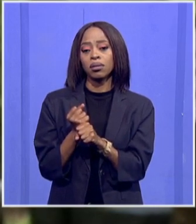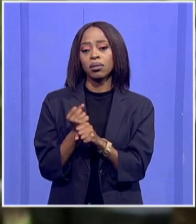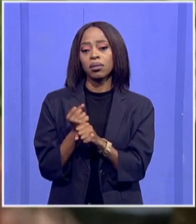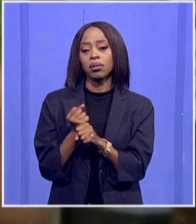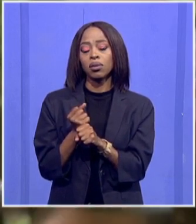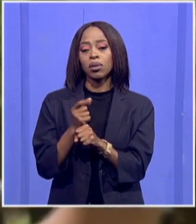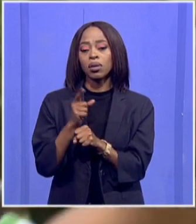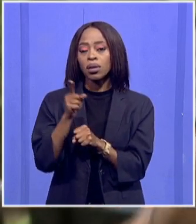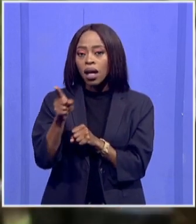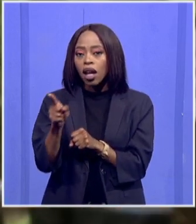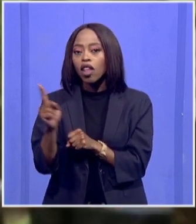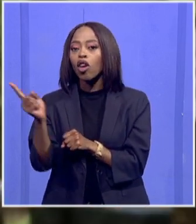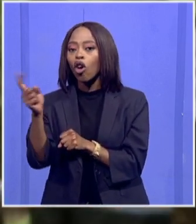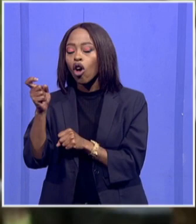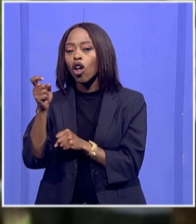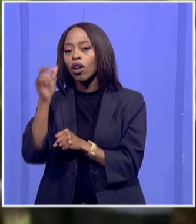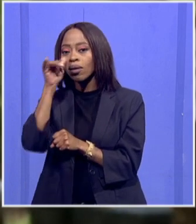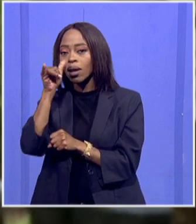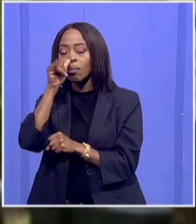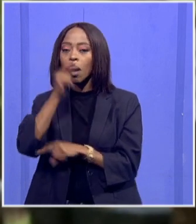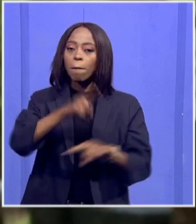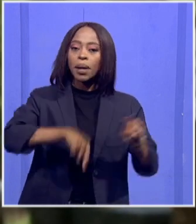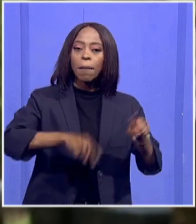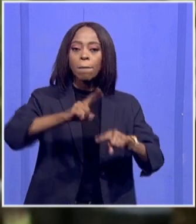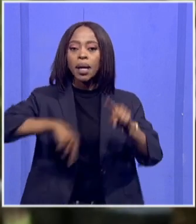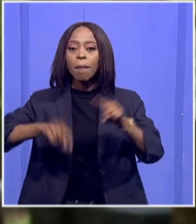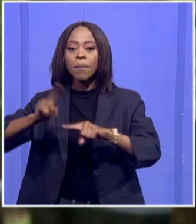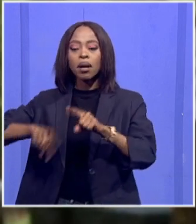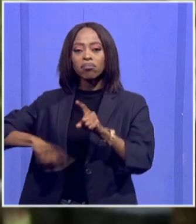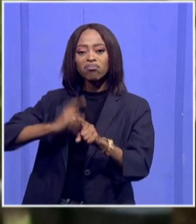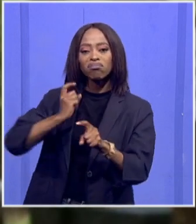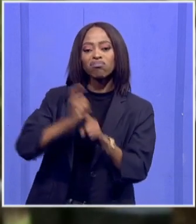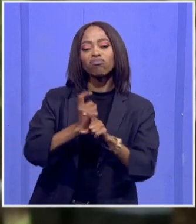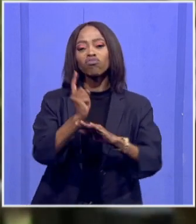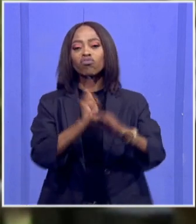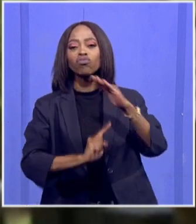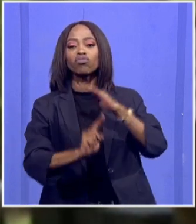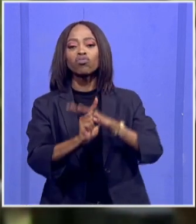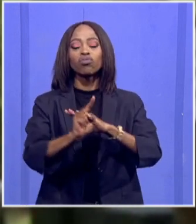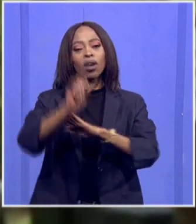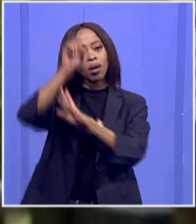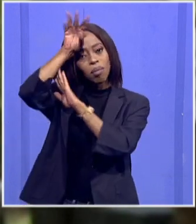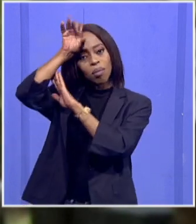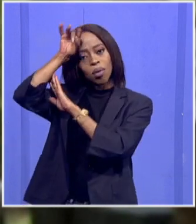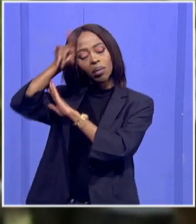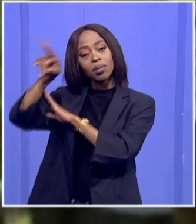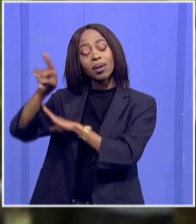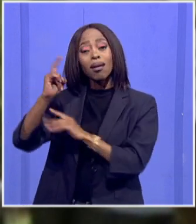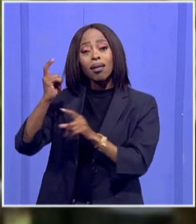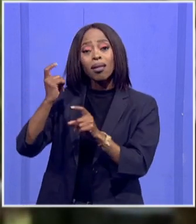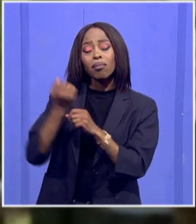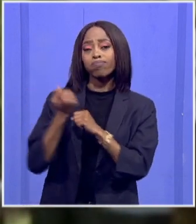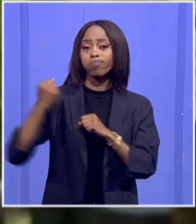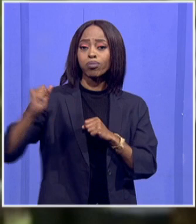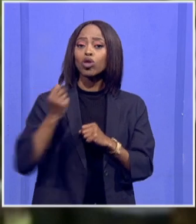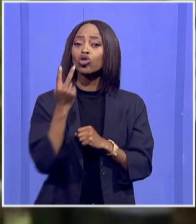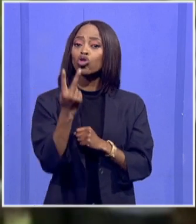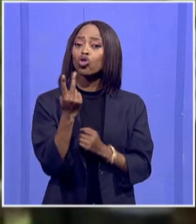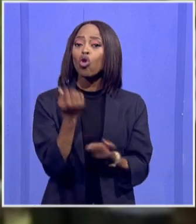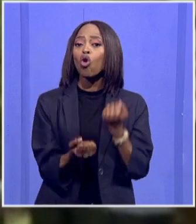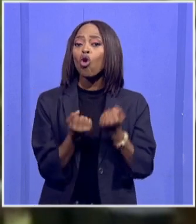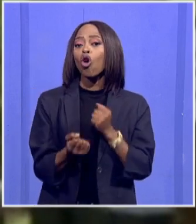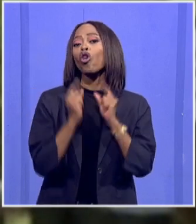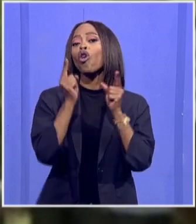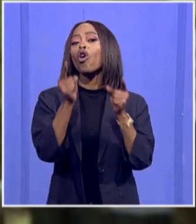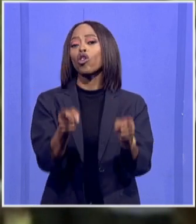here, not allowing them to really visit the mine. They are in contempt of 2 court orders to